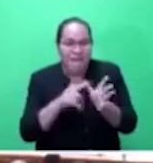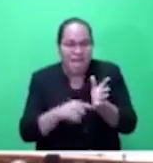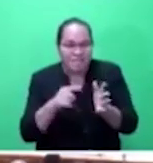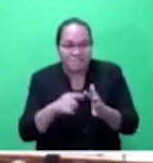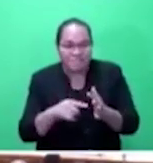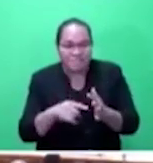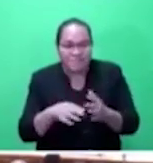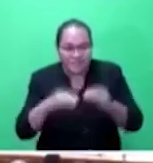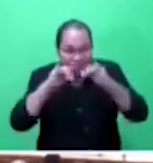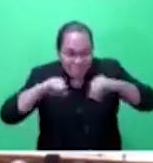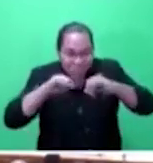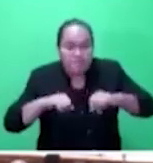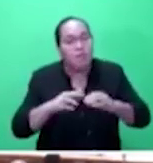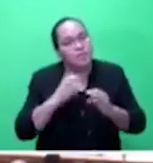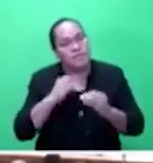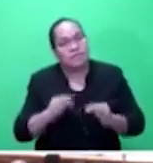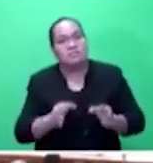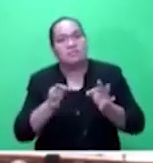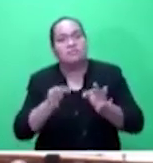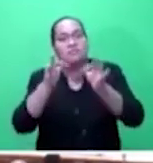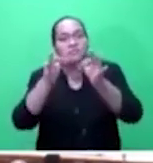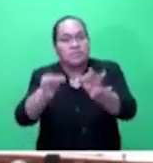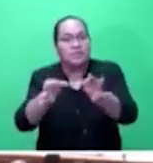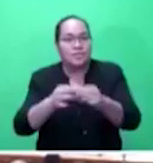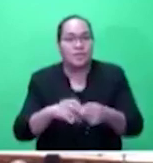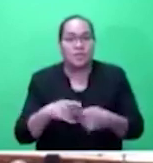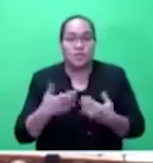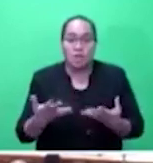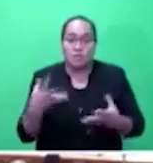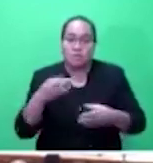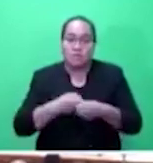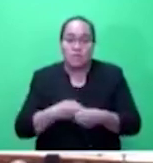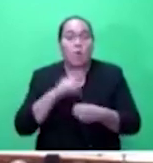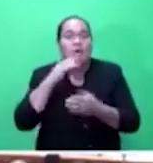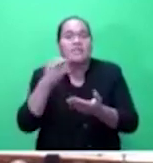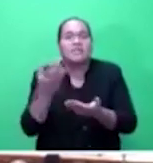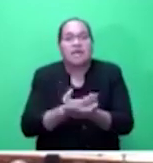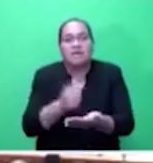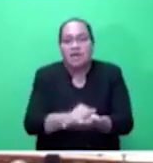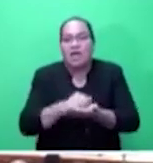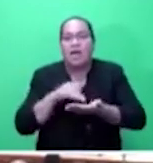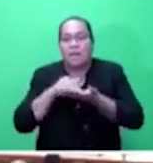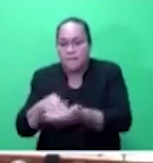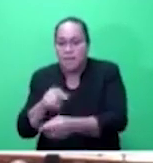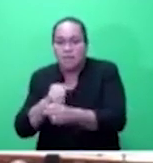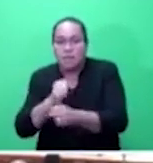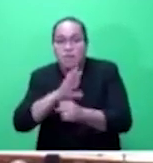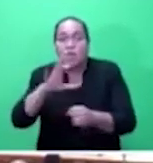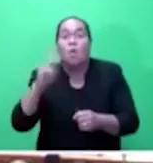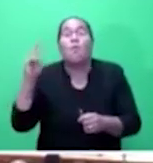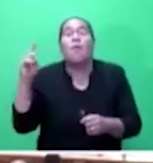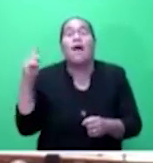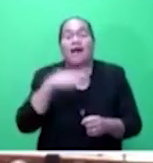deferred. Added up, these tax measures directly save businesses and exporters and individuals approximately $120 million.